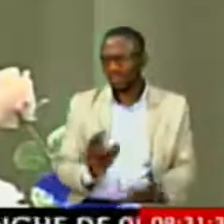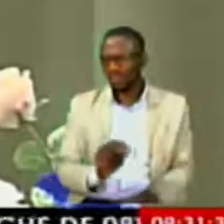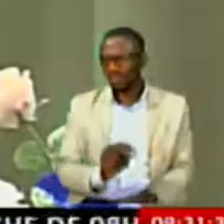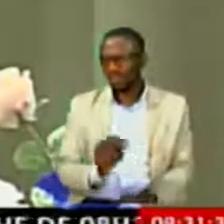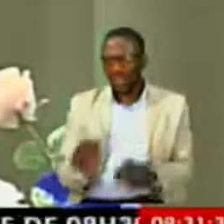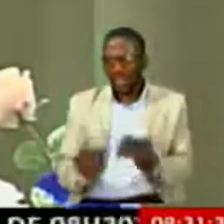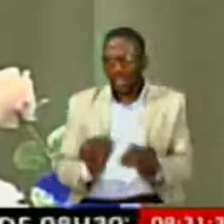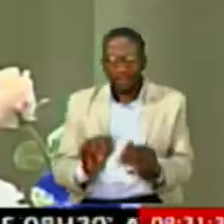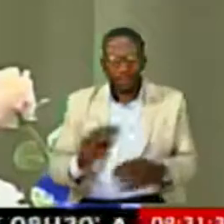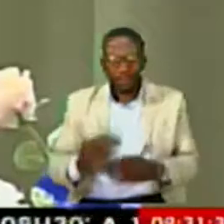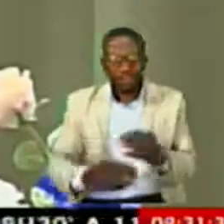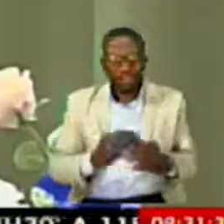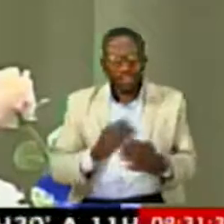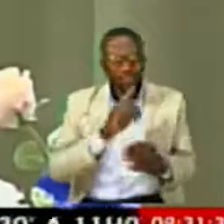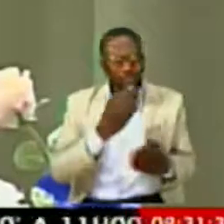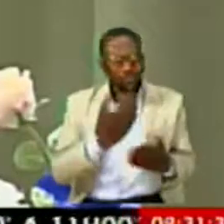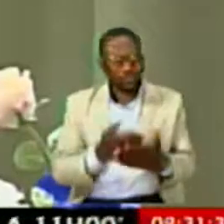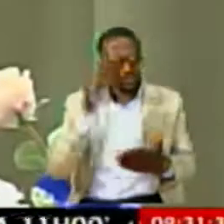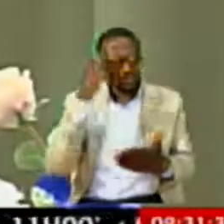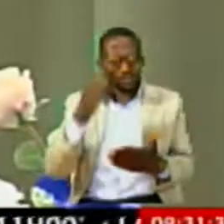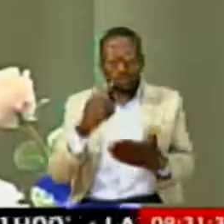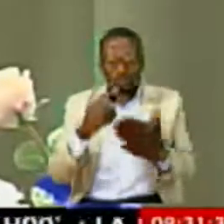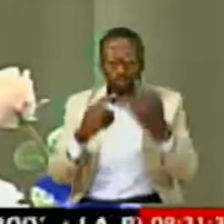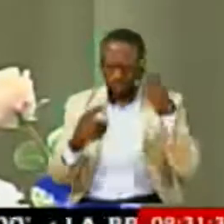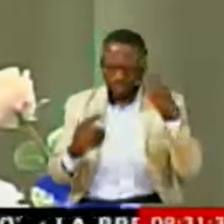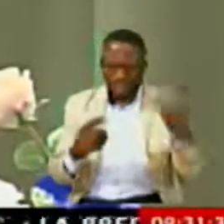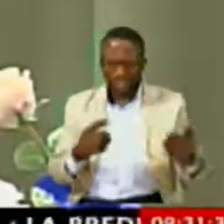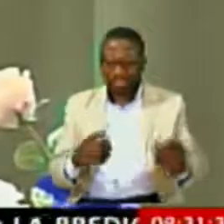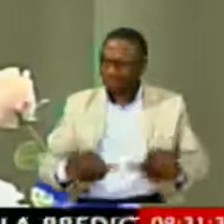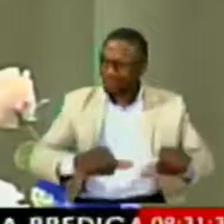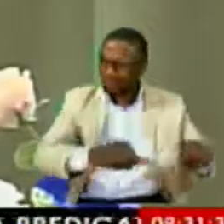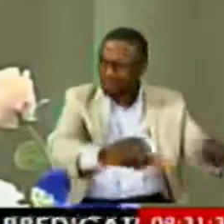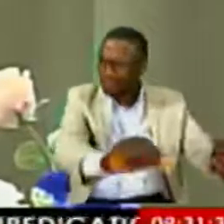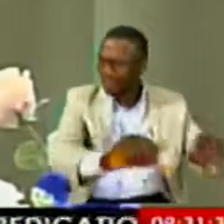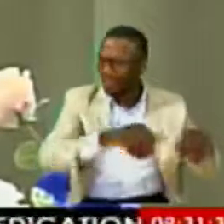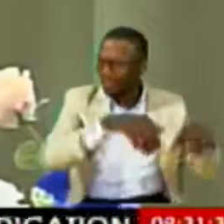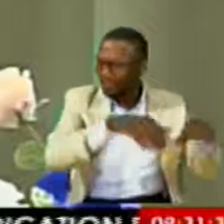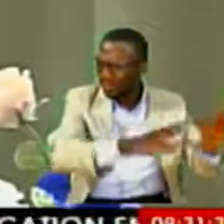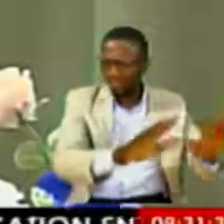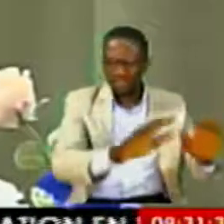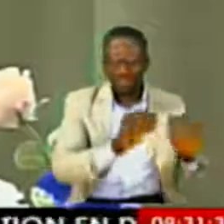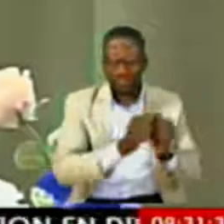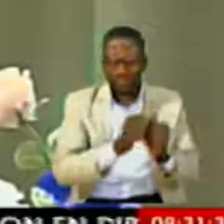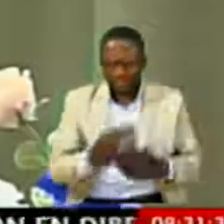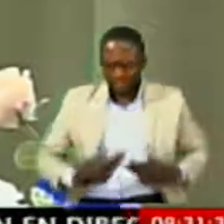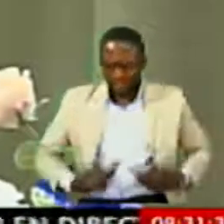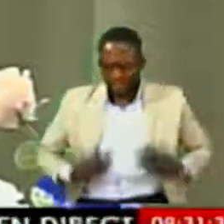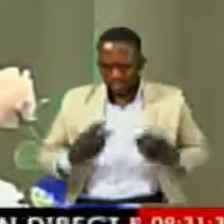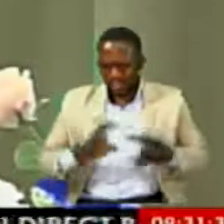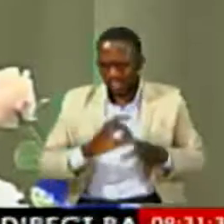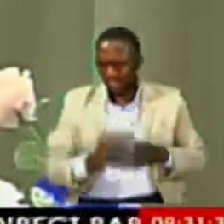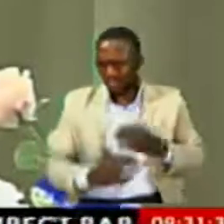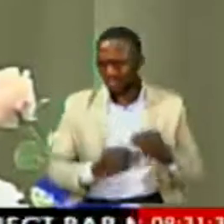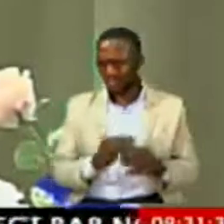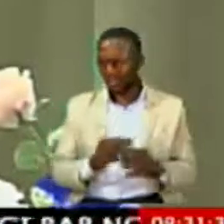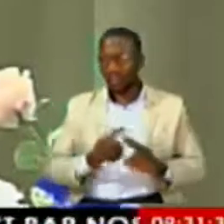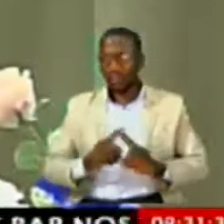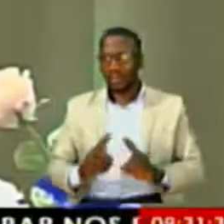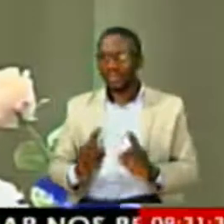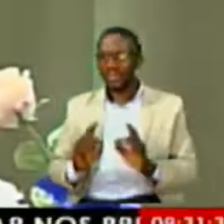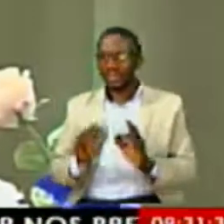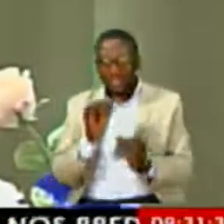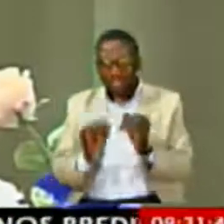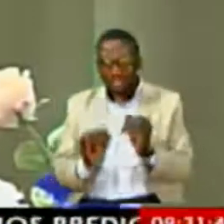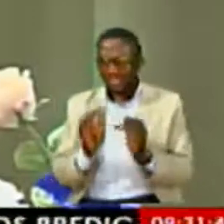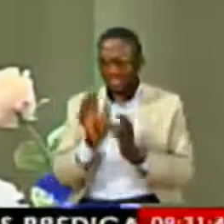in the world. Vous. If the world is good for you, alors continue avec le monde. Then continue with the world. Mais si Jésus Christ, but if Jesus